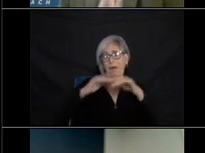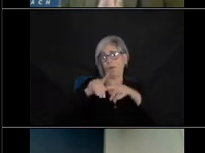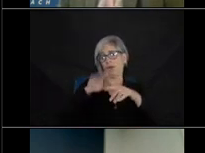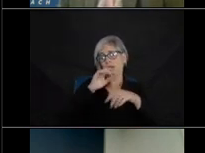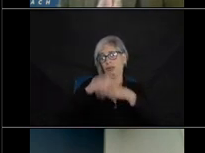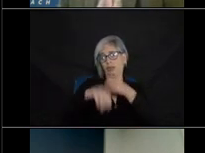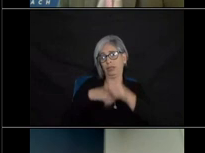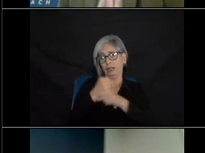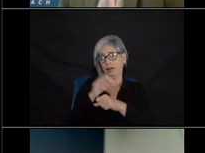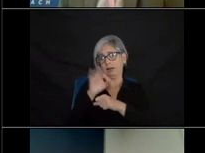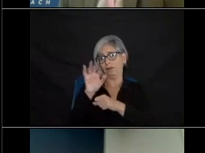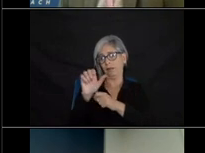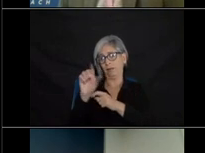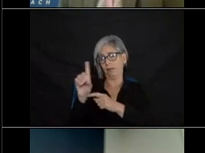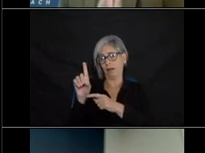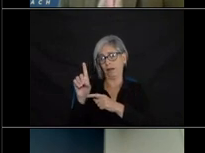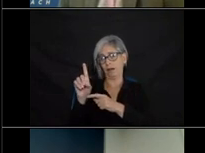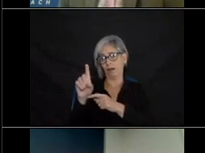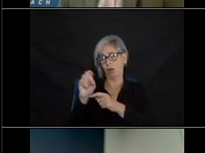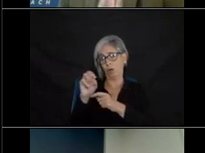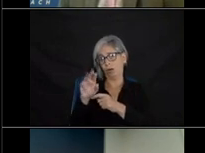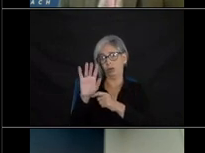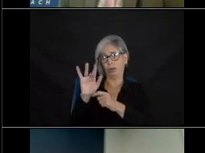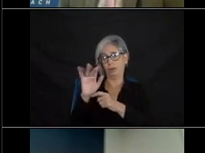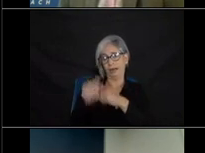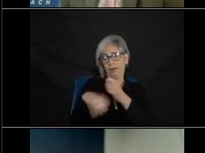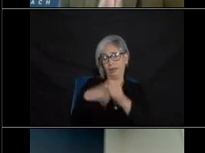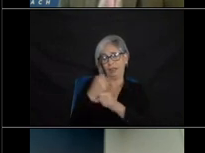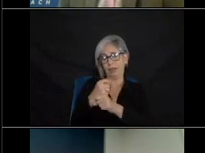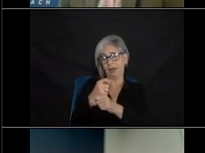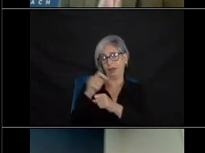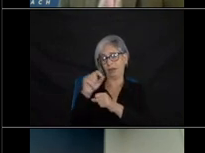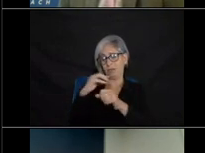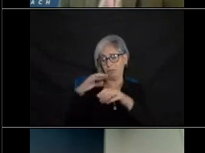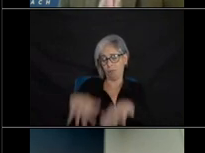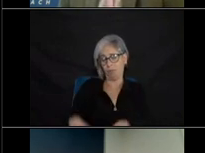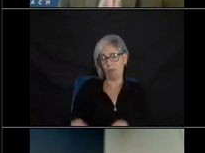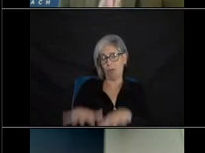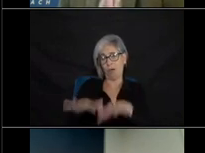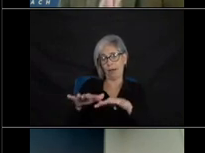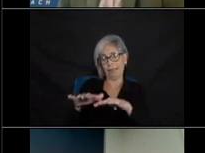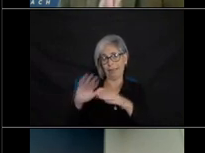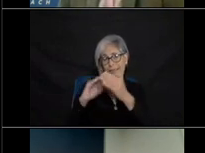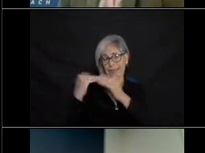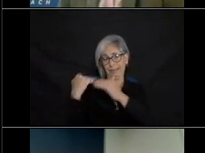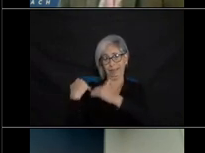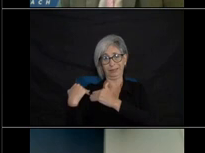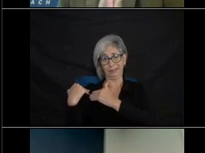flood, or let's say it's a 25-year flood that it goes above, is the city still liable?